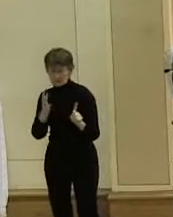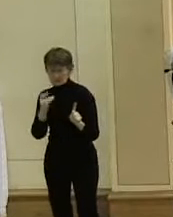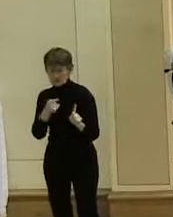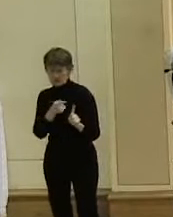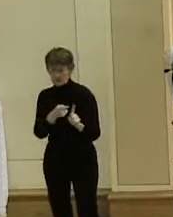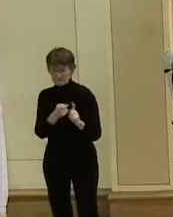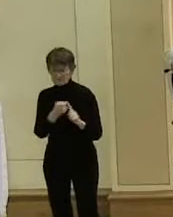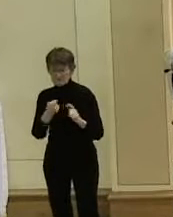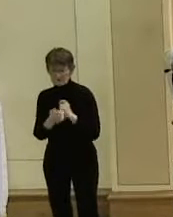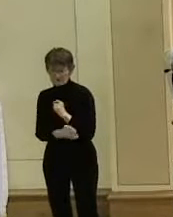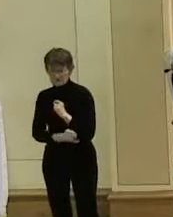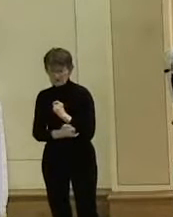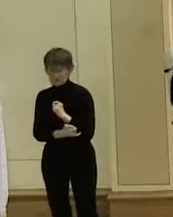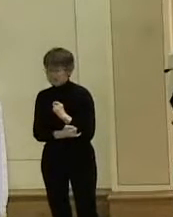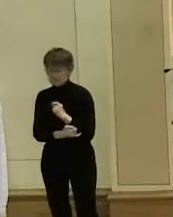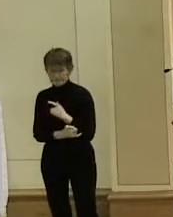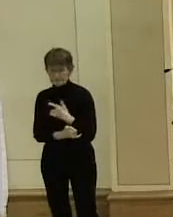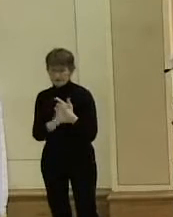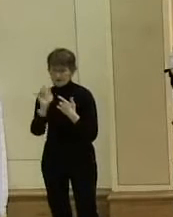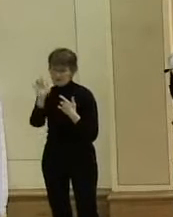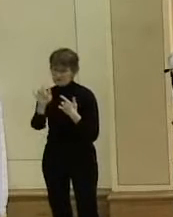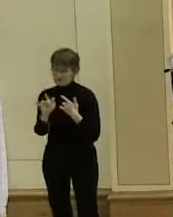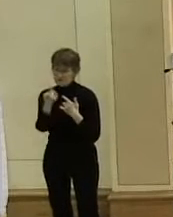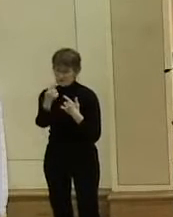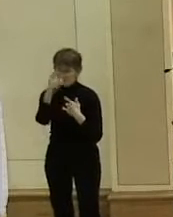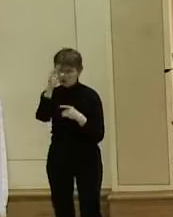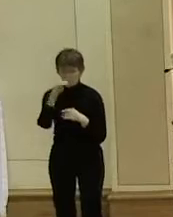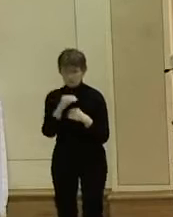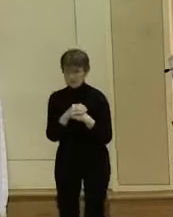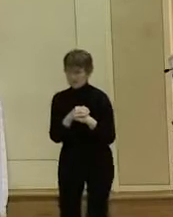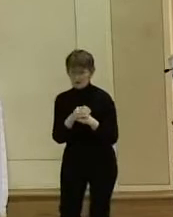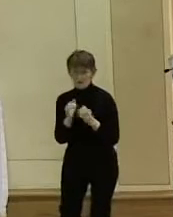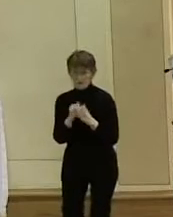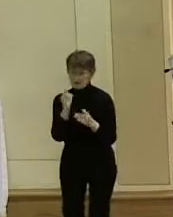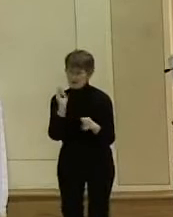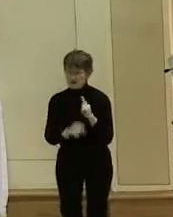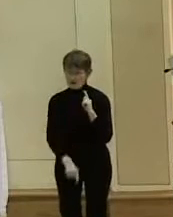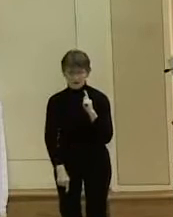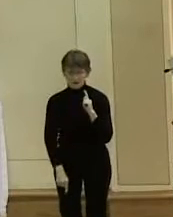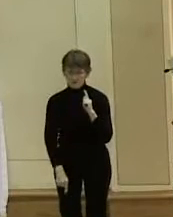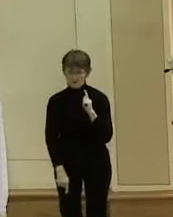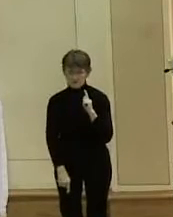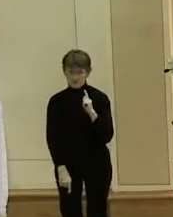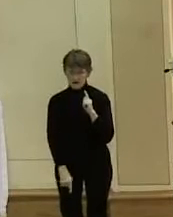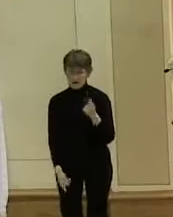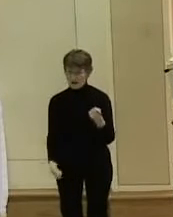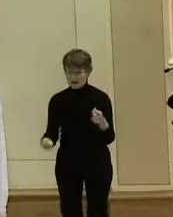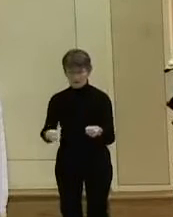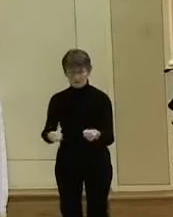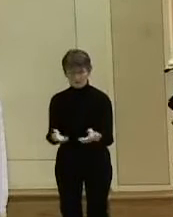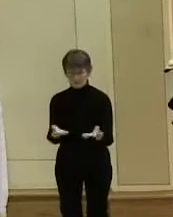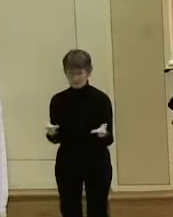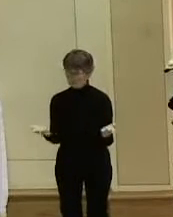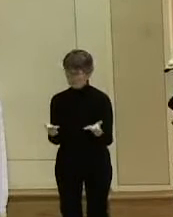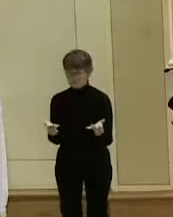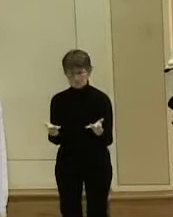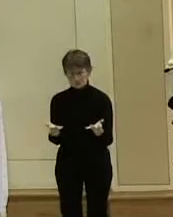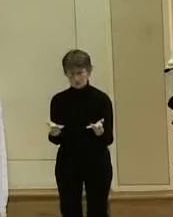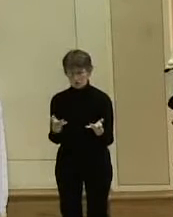was sitting in the pew all by himself. That cannot be the way that you and I treat one